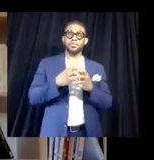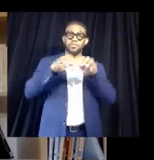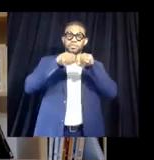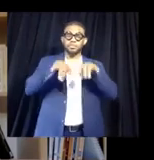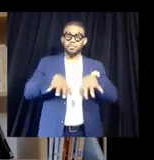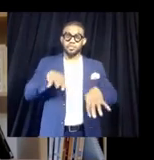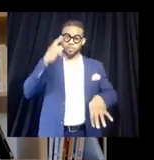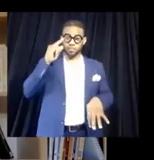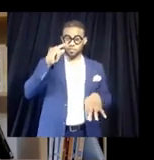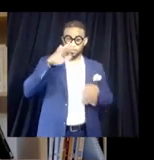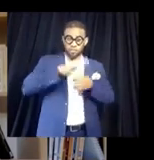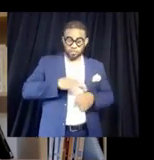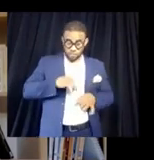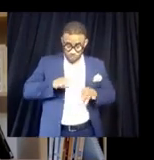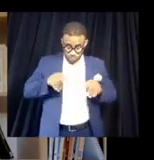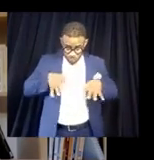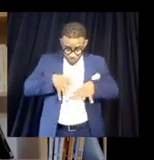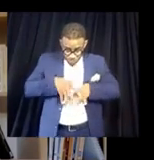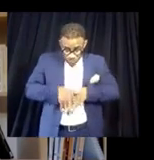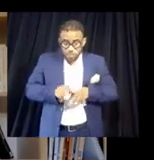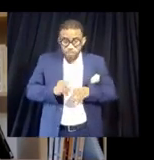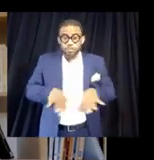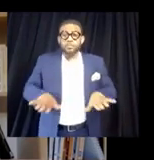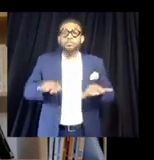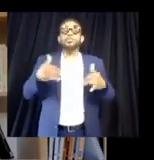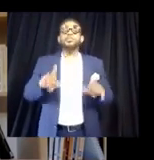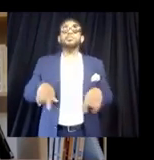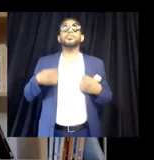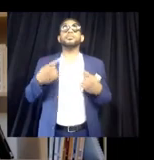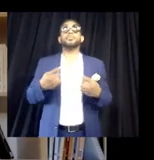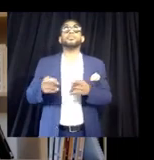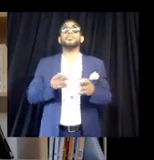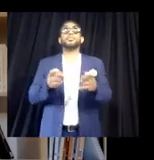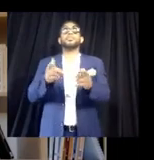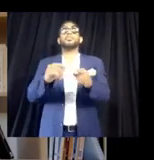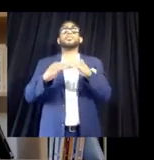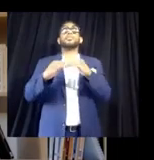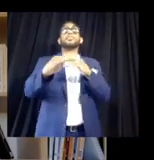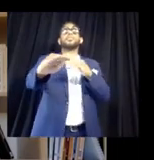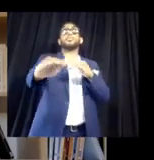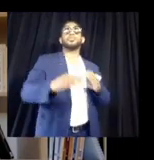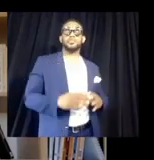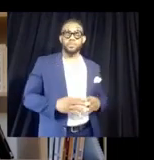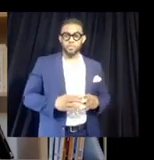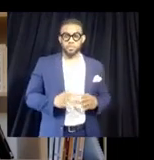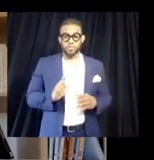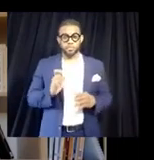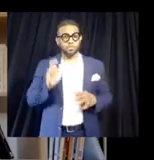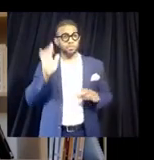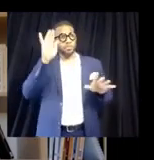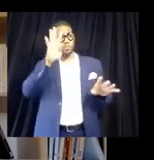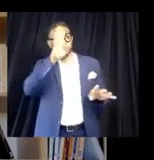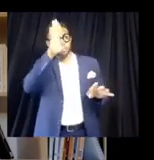intersectional matrices of oppressions, my feet are planted where the land is to enchant and the river is to flow grand, where